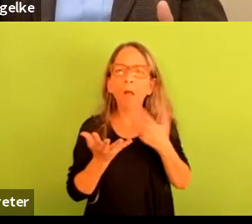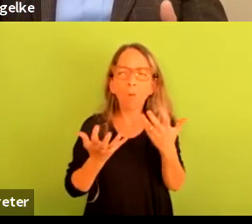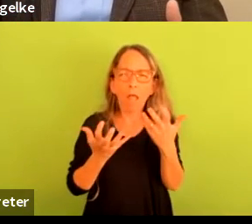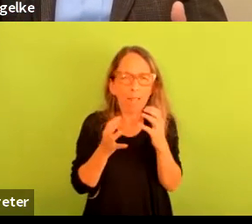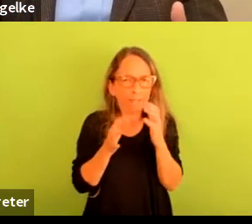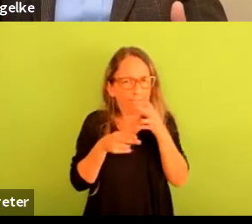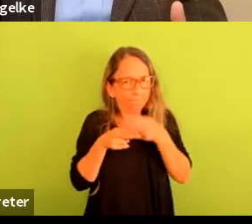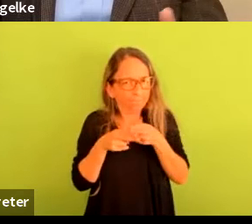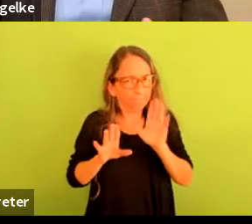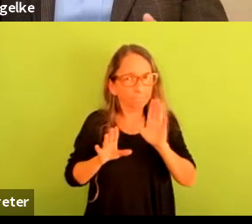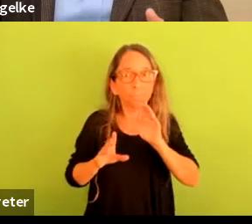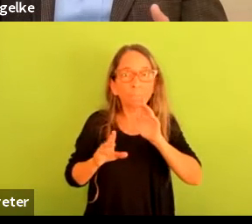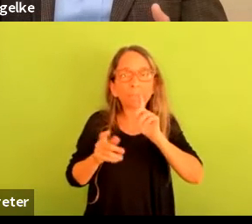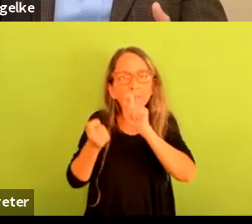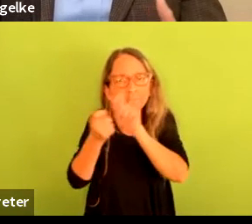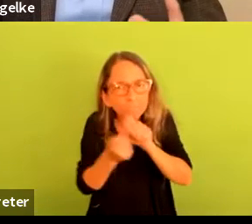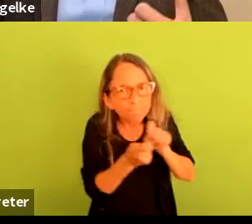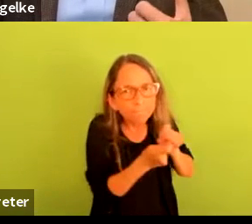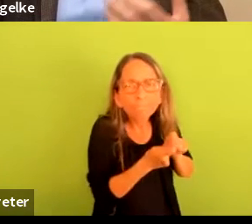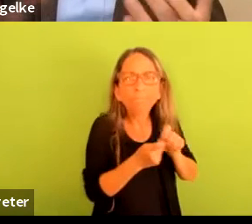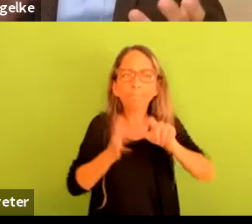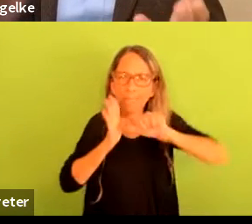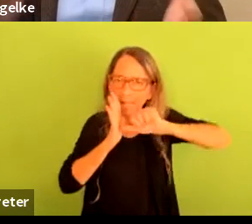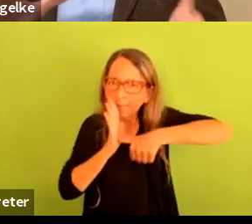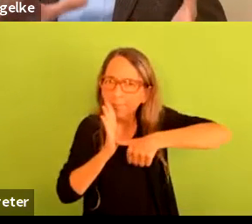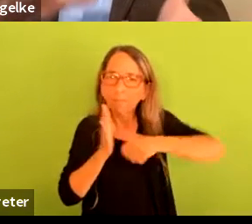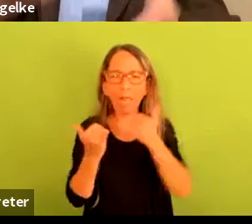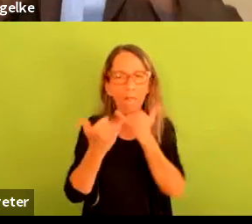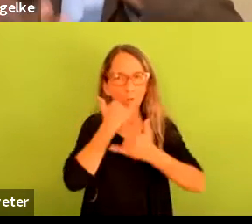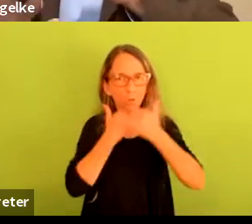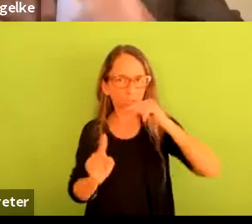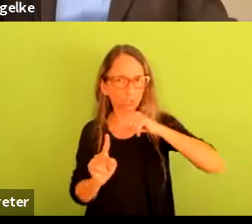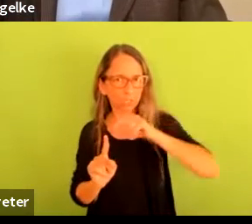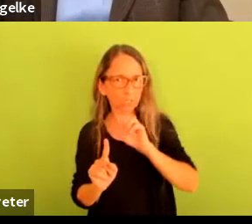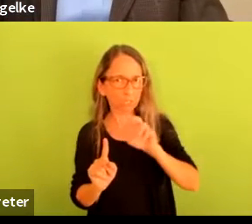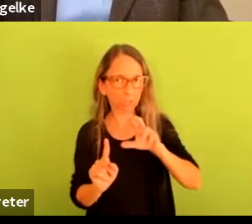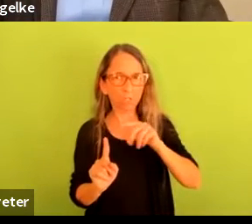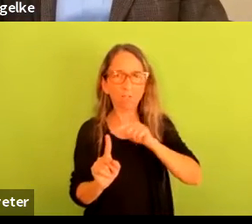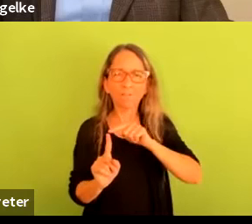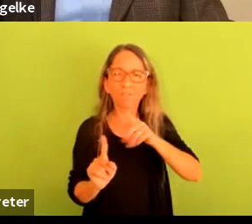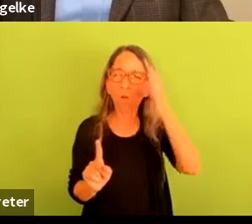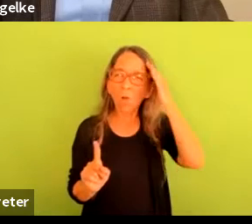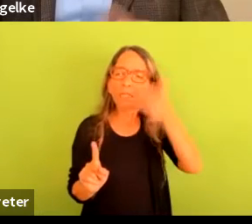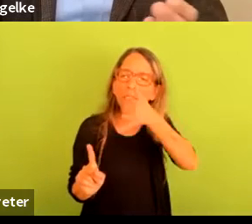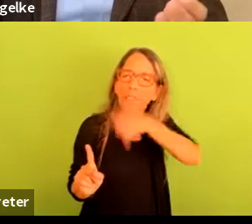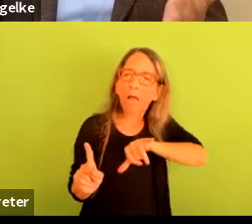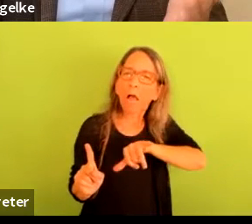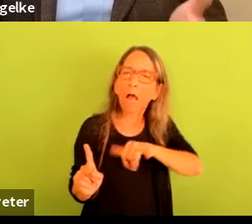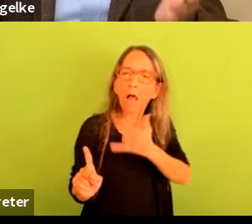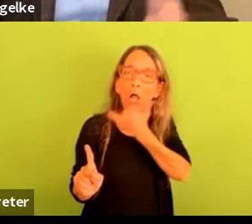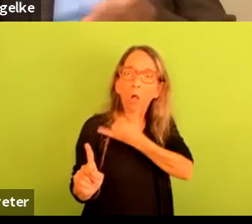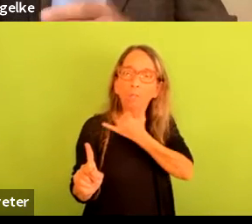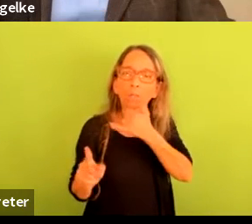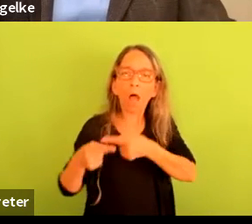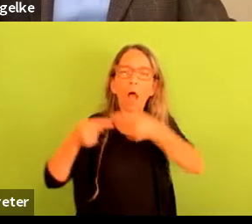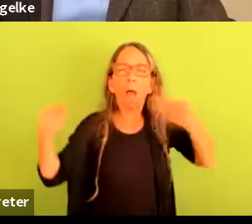really a discussion of errors, and which seems silly because it's kind of the inverse of accuracies. But what you're